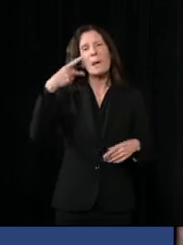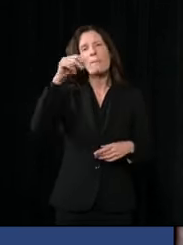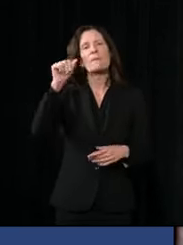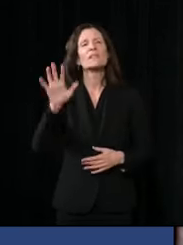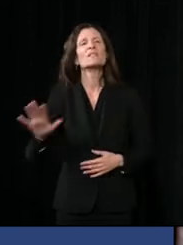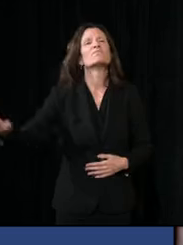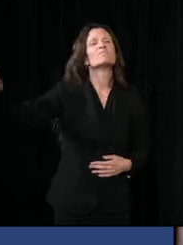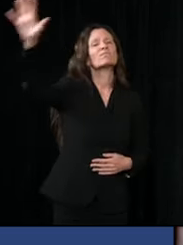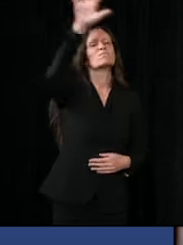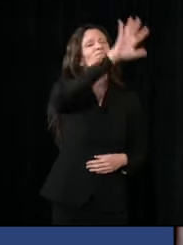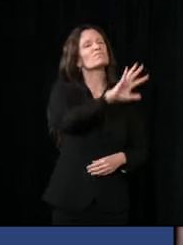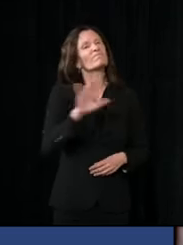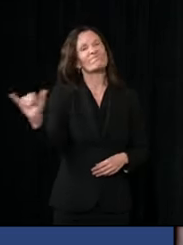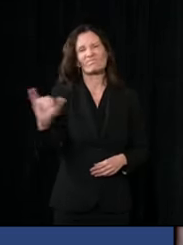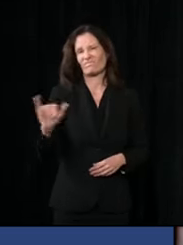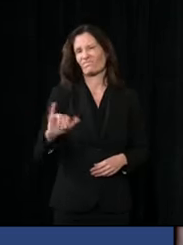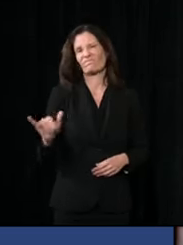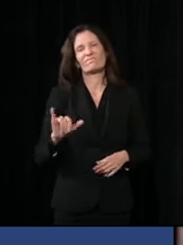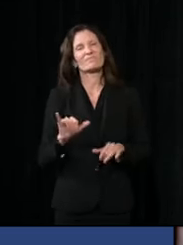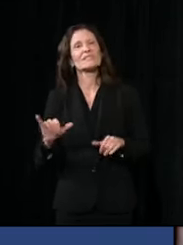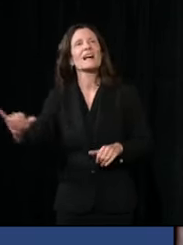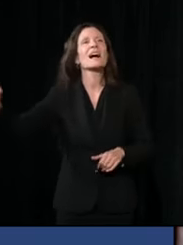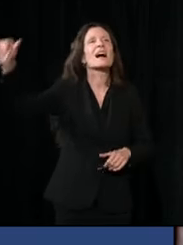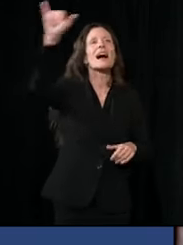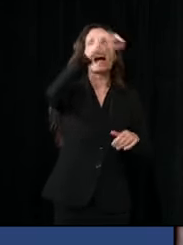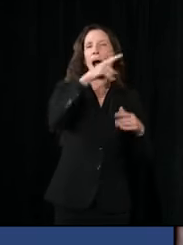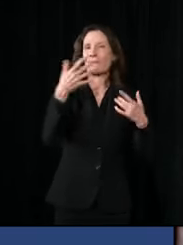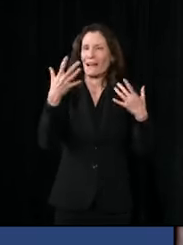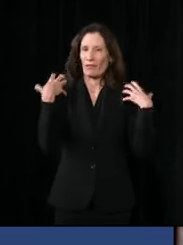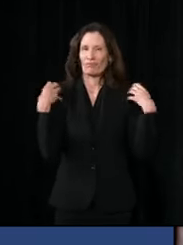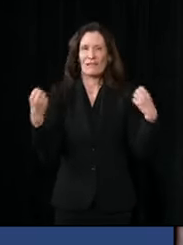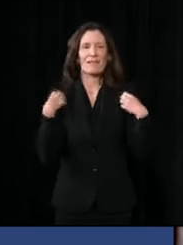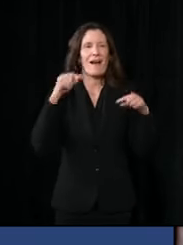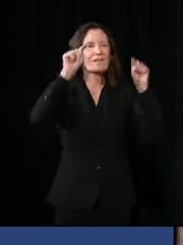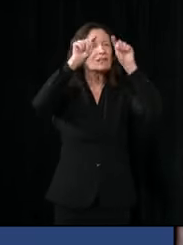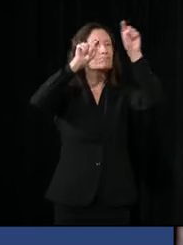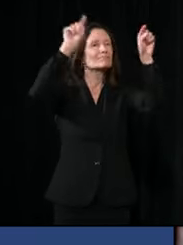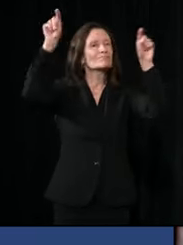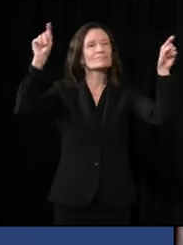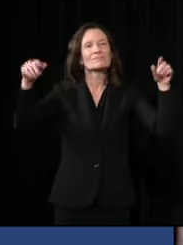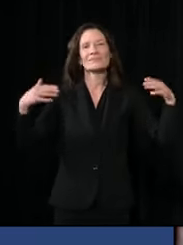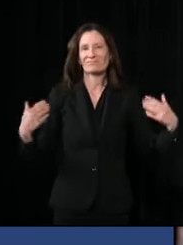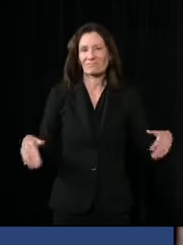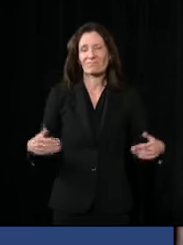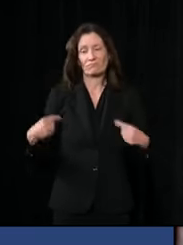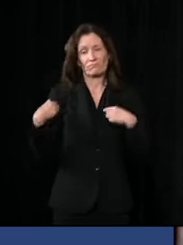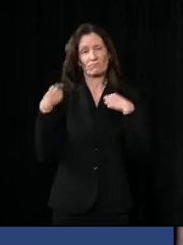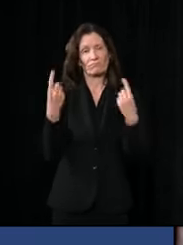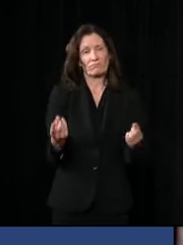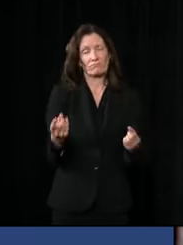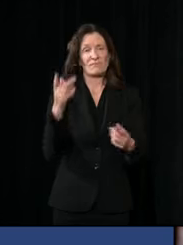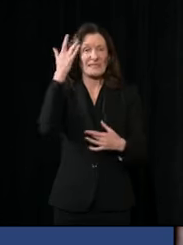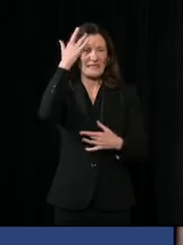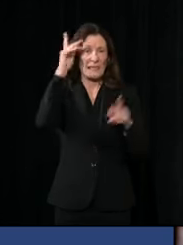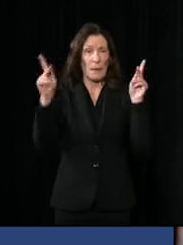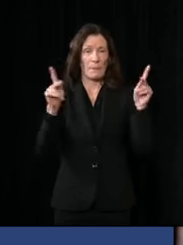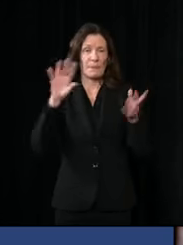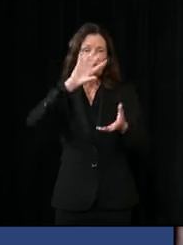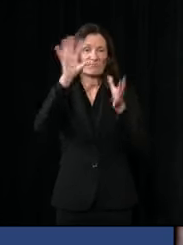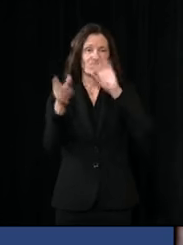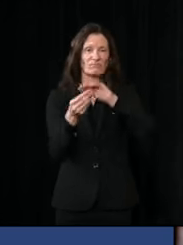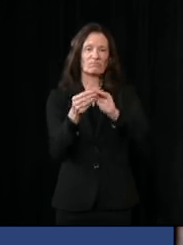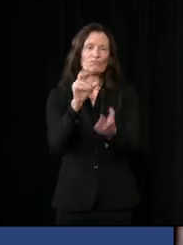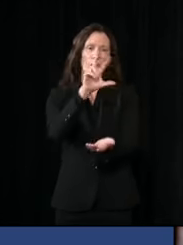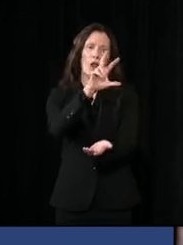been nearly 30,000 cases of COVID-19 in our state. The vast majority of those patients are going to